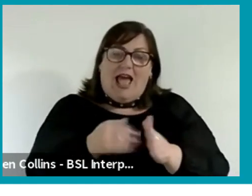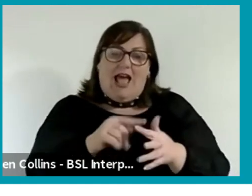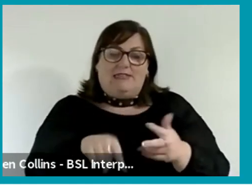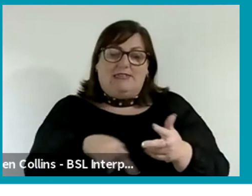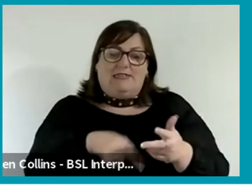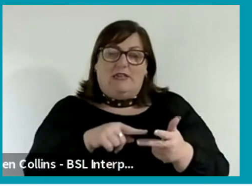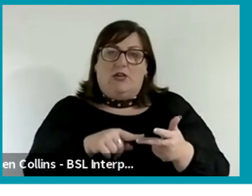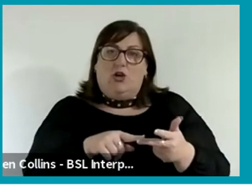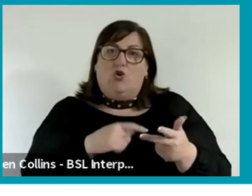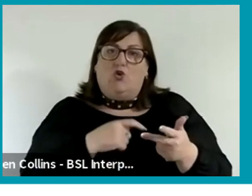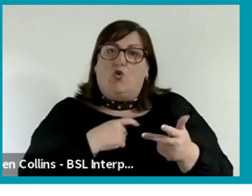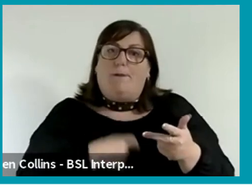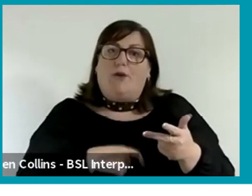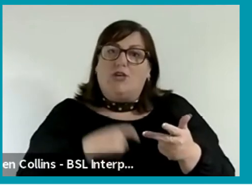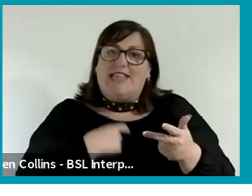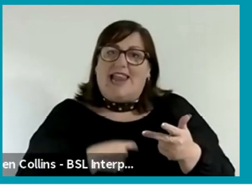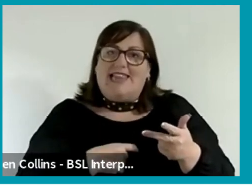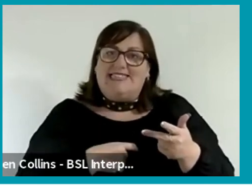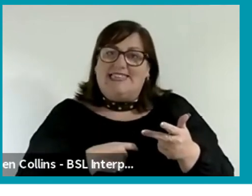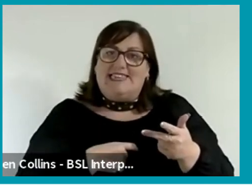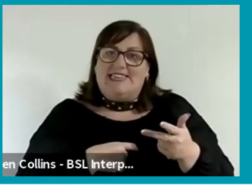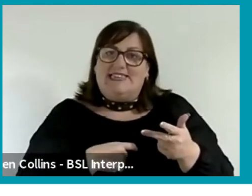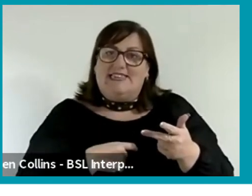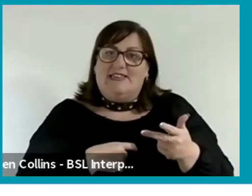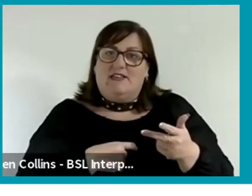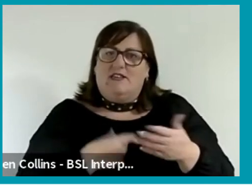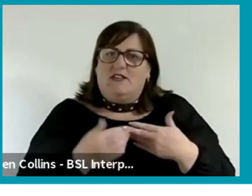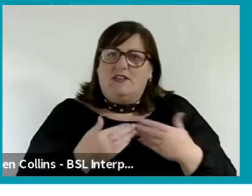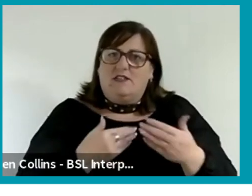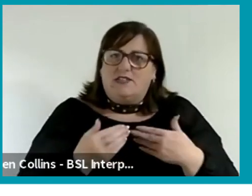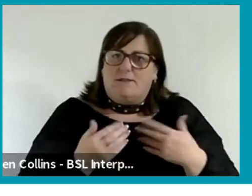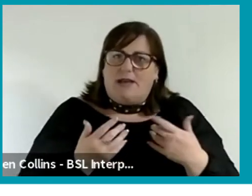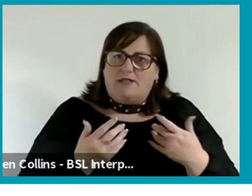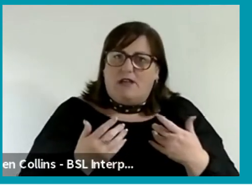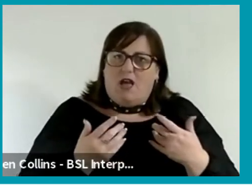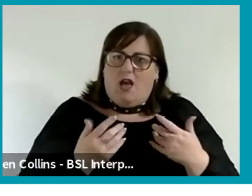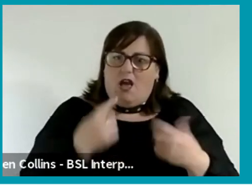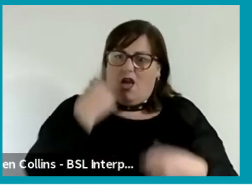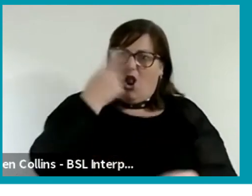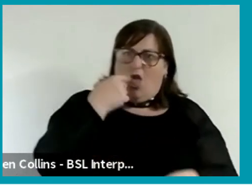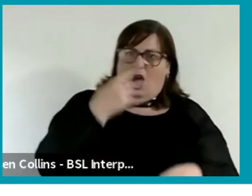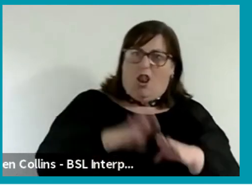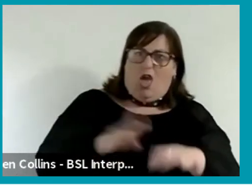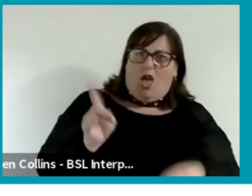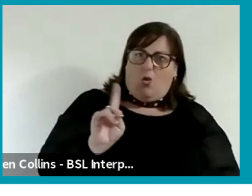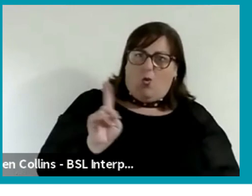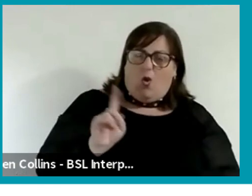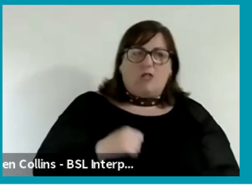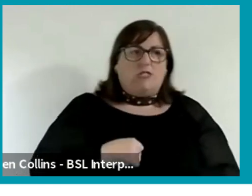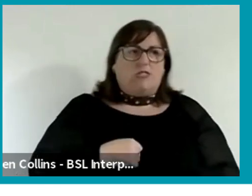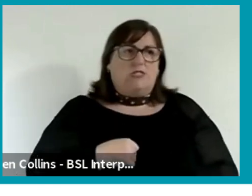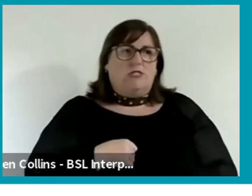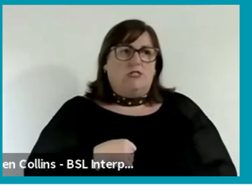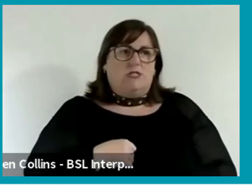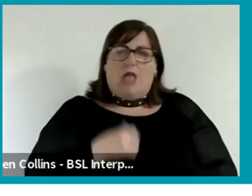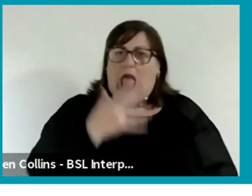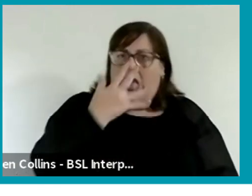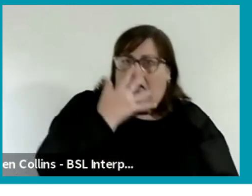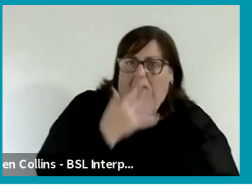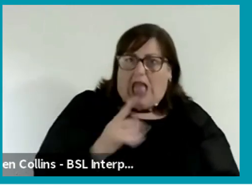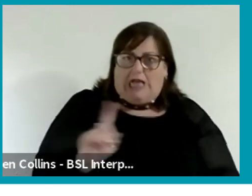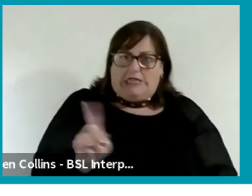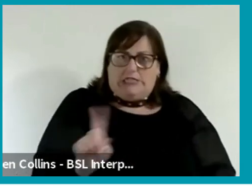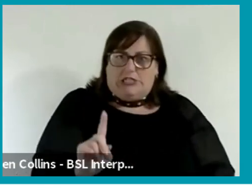It doesn't matter how you look, how how old are you, and